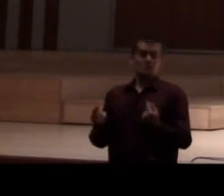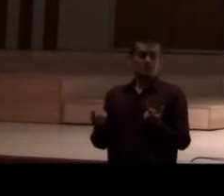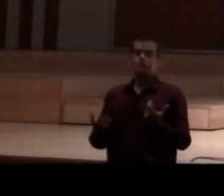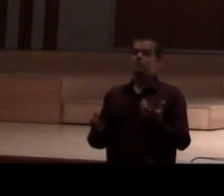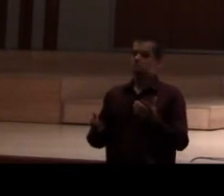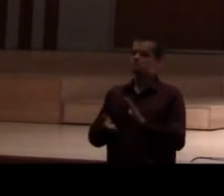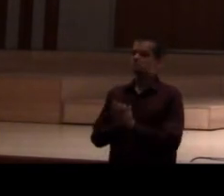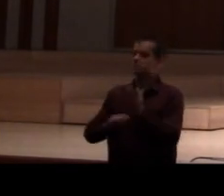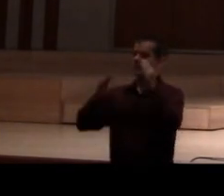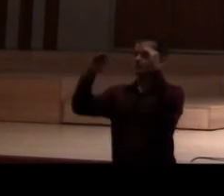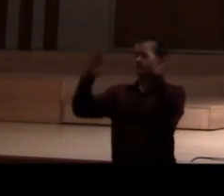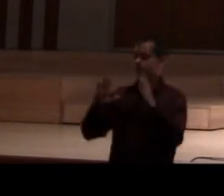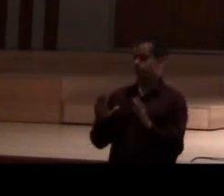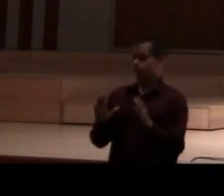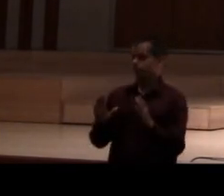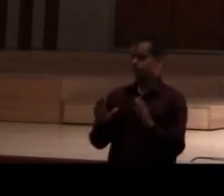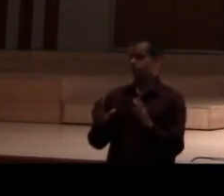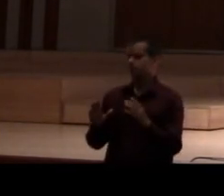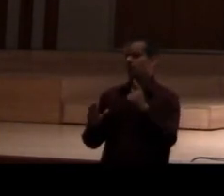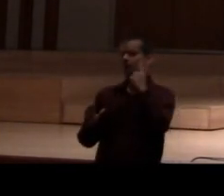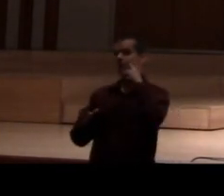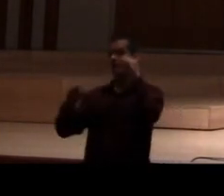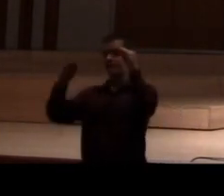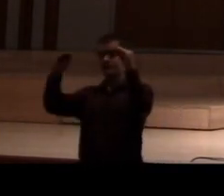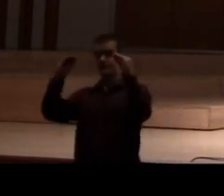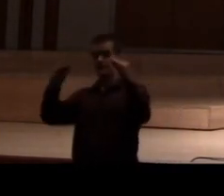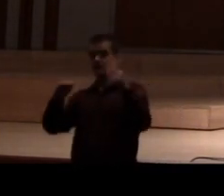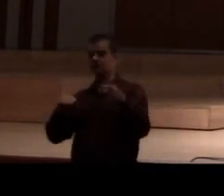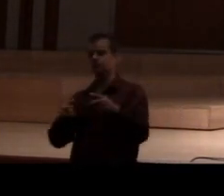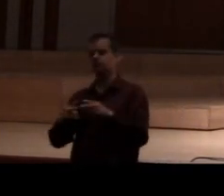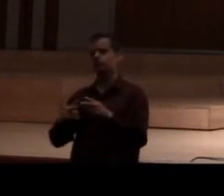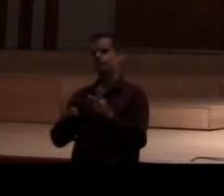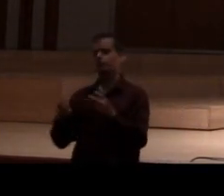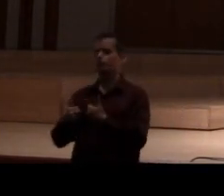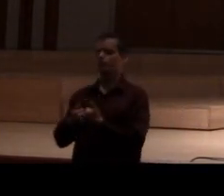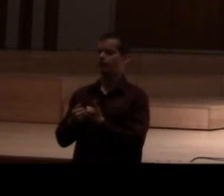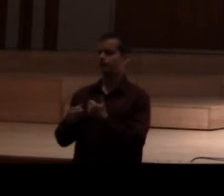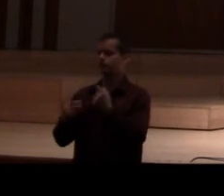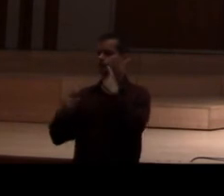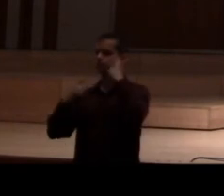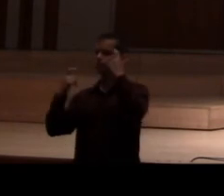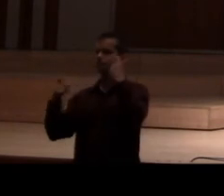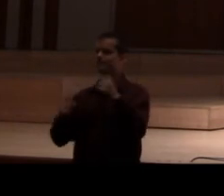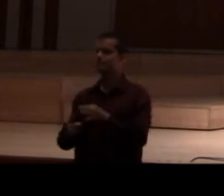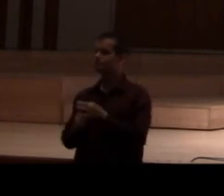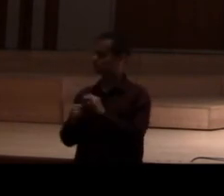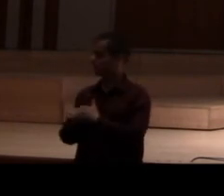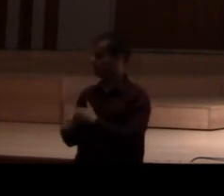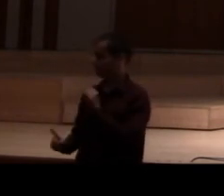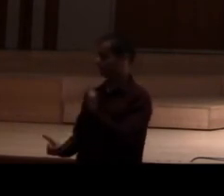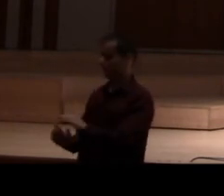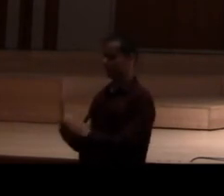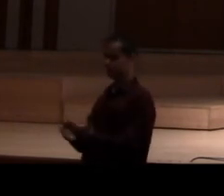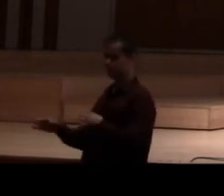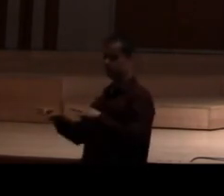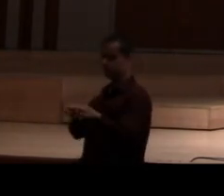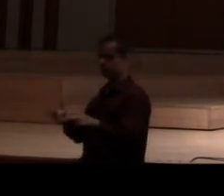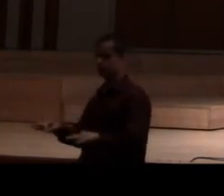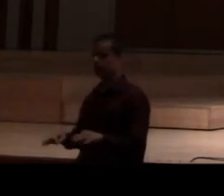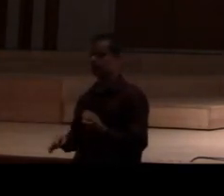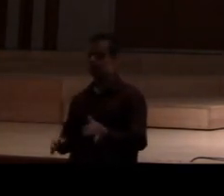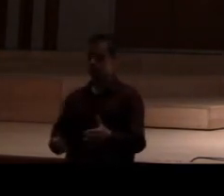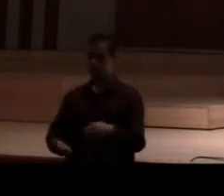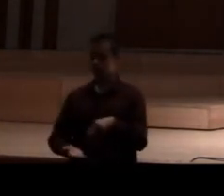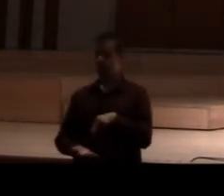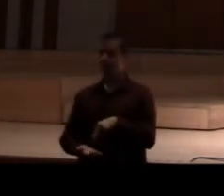something very romantic about teaching, especially the way that it was portrayed in these Little House books. There was something so appealing about this image of standing